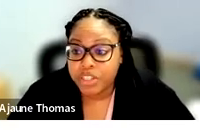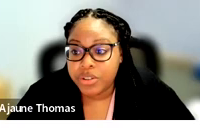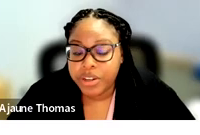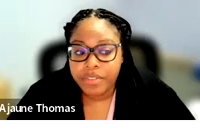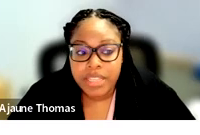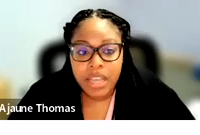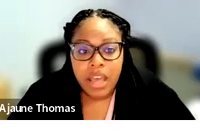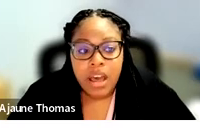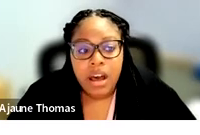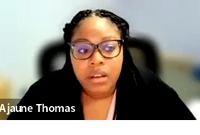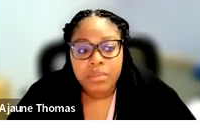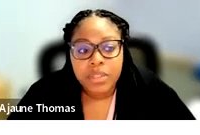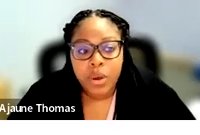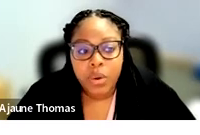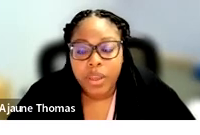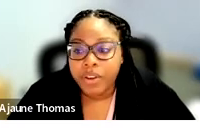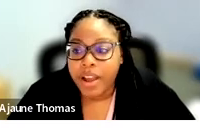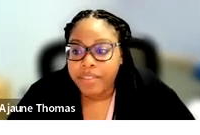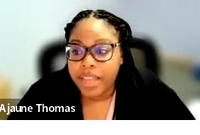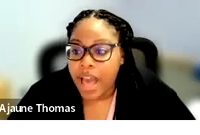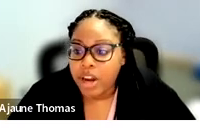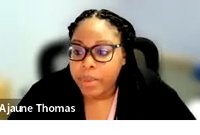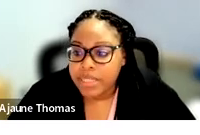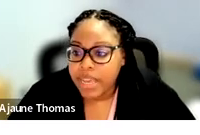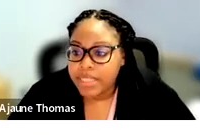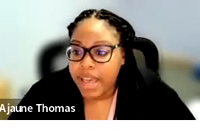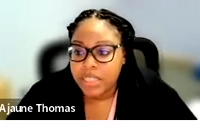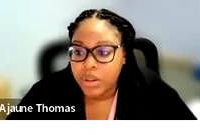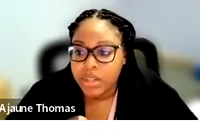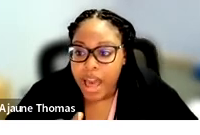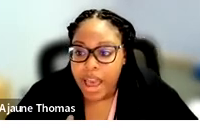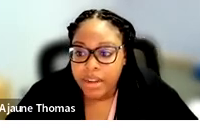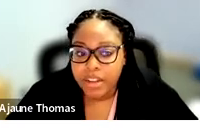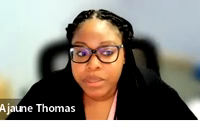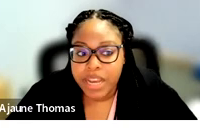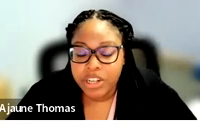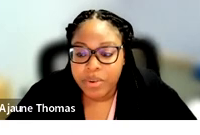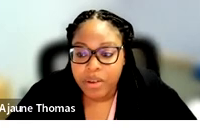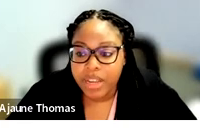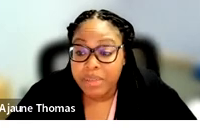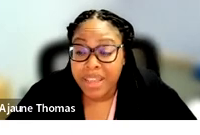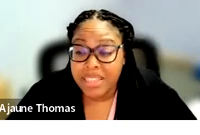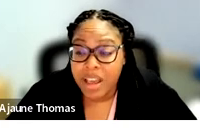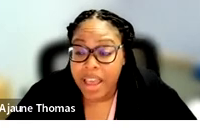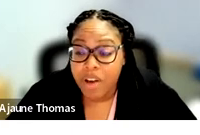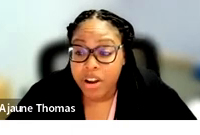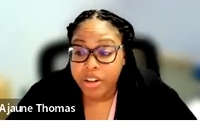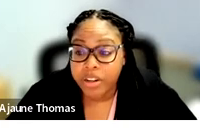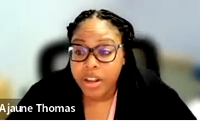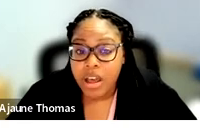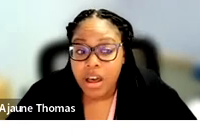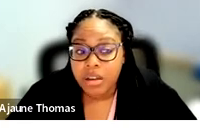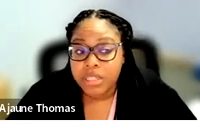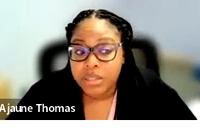accessible features on your device. So if you're having like an OtterBox case that has a lot of protection around it, it makes it kind of